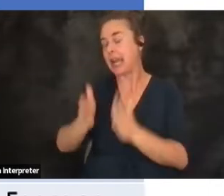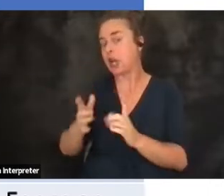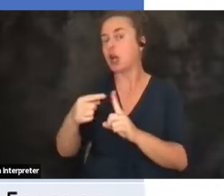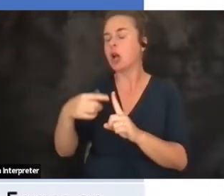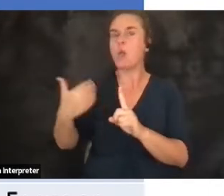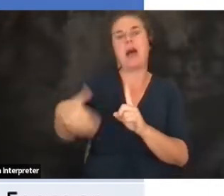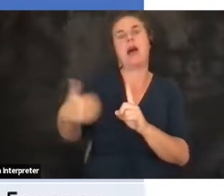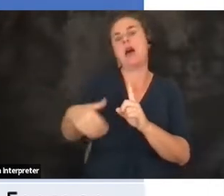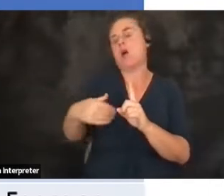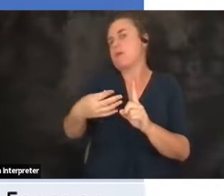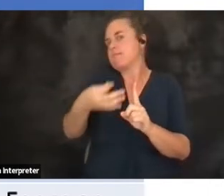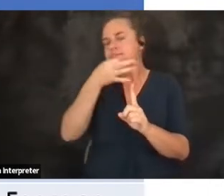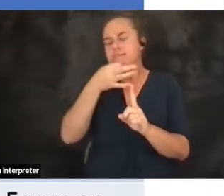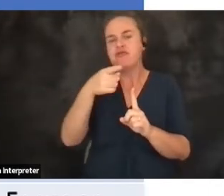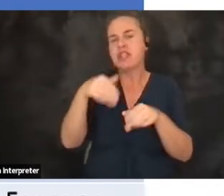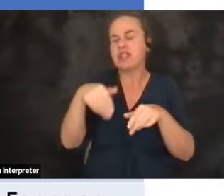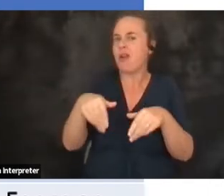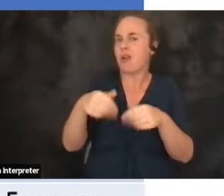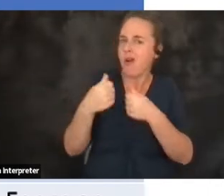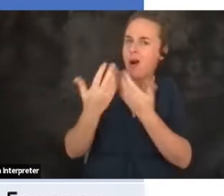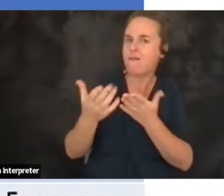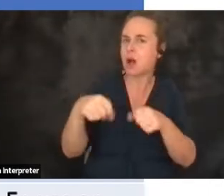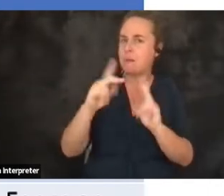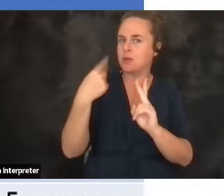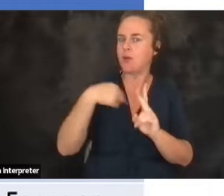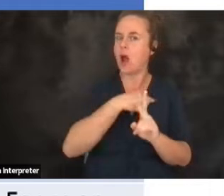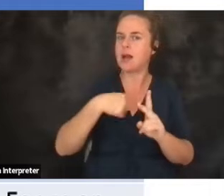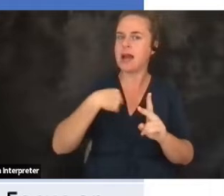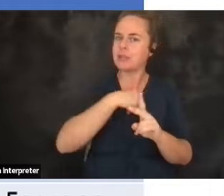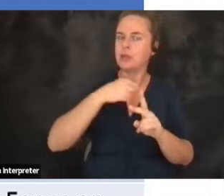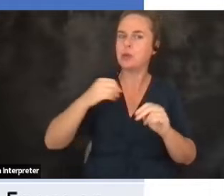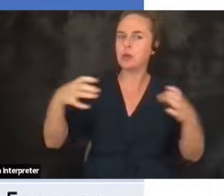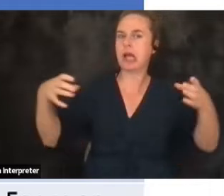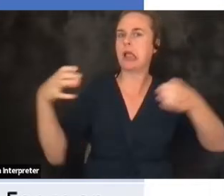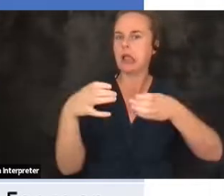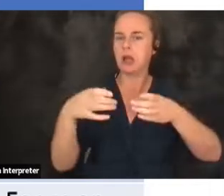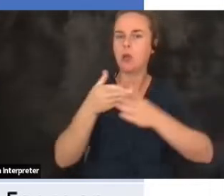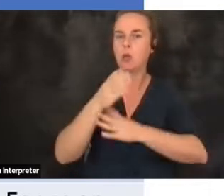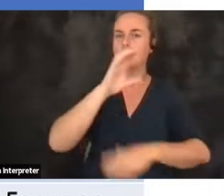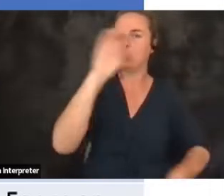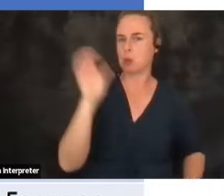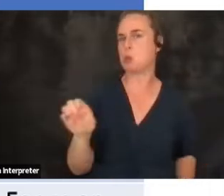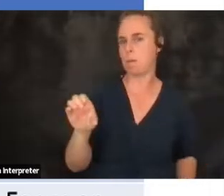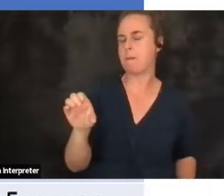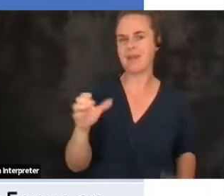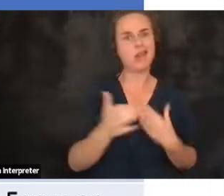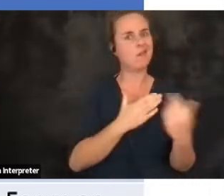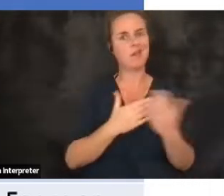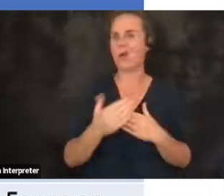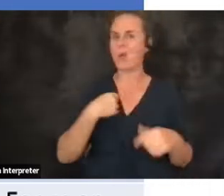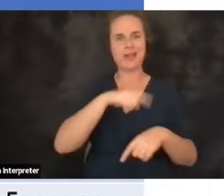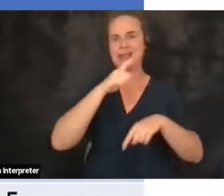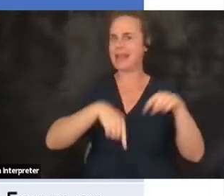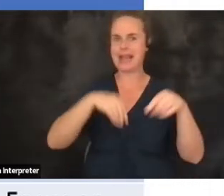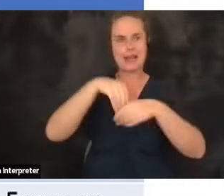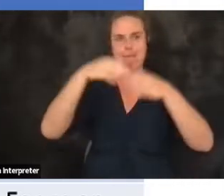an opportunity for us to connect virtually on a Zoom platform, despite not being able to be together in the